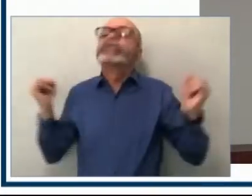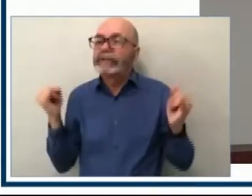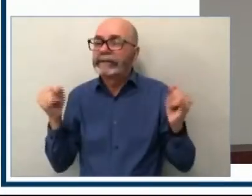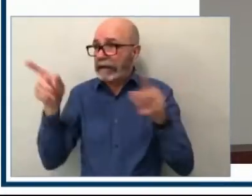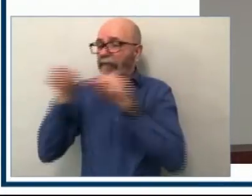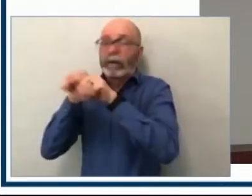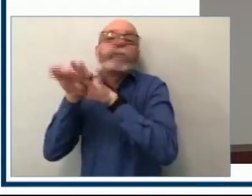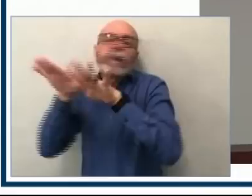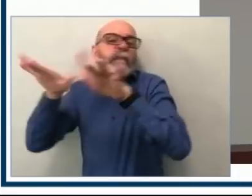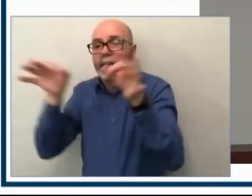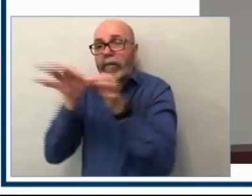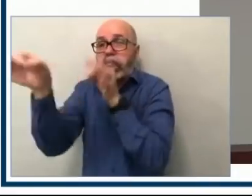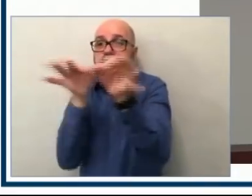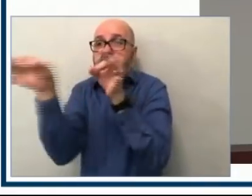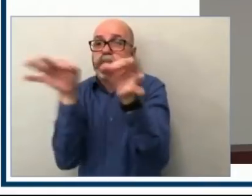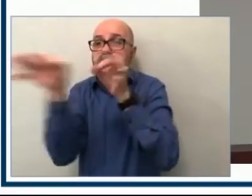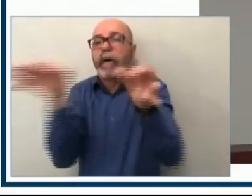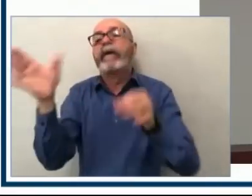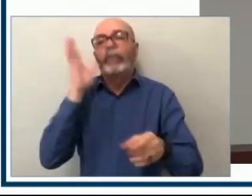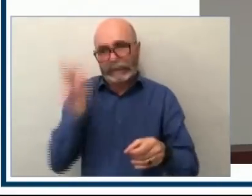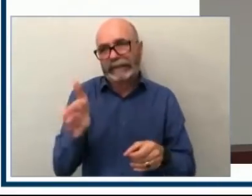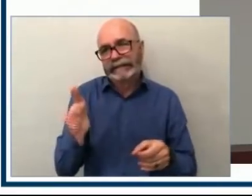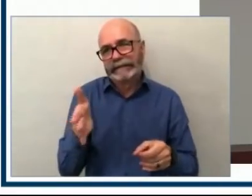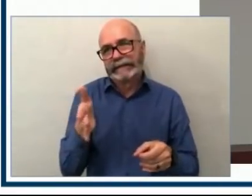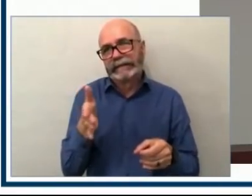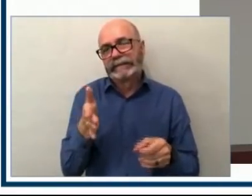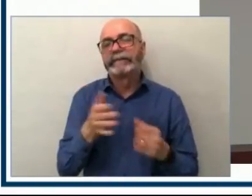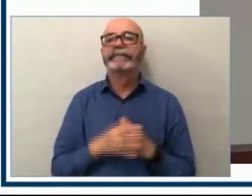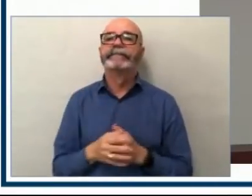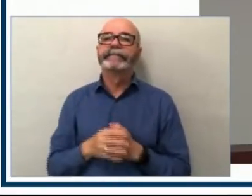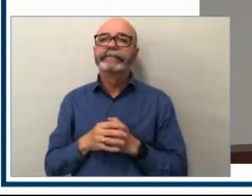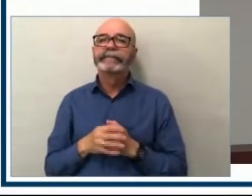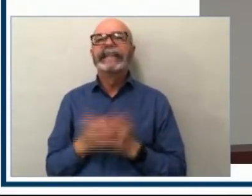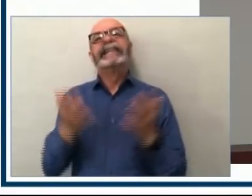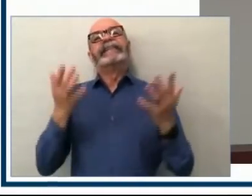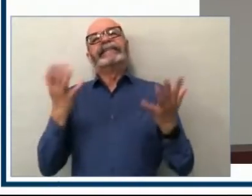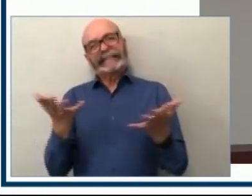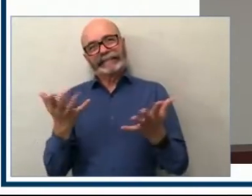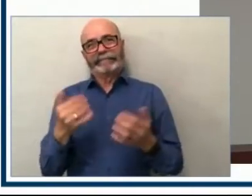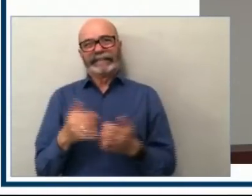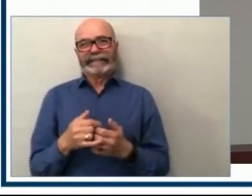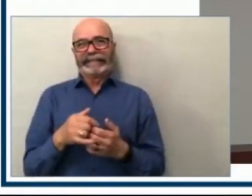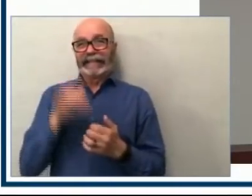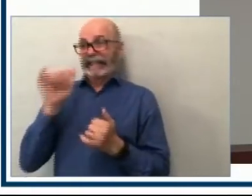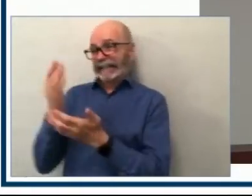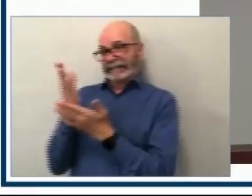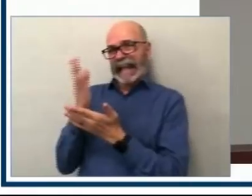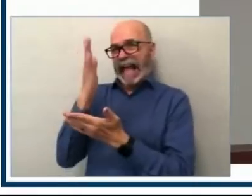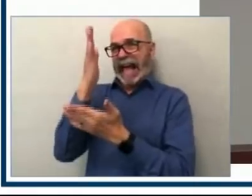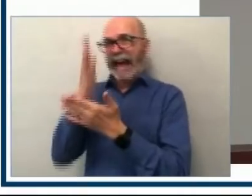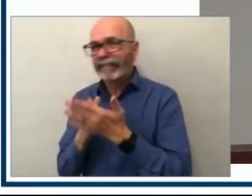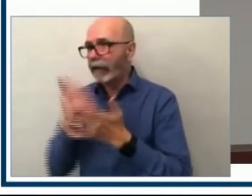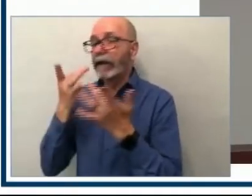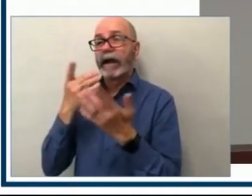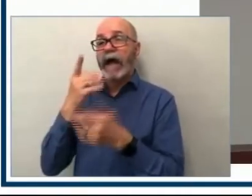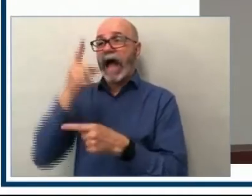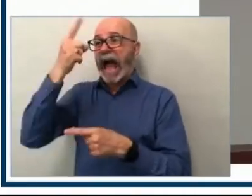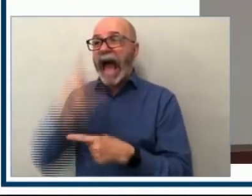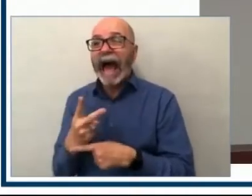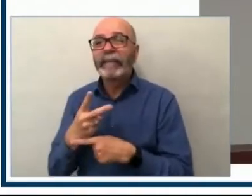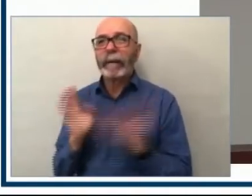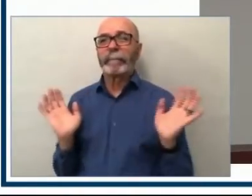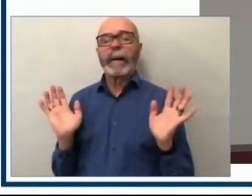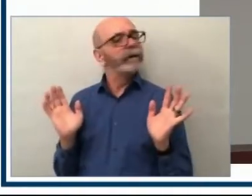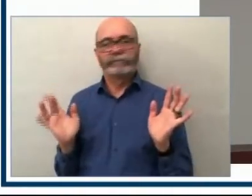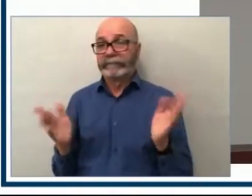virus circulating within somebody's body when they're only partially immune. So we continue to look at that. I was involved in conversations